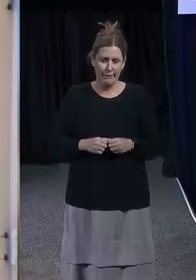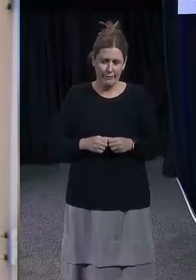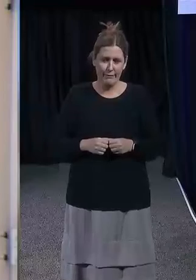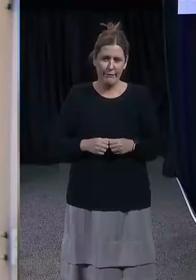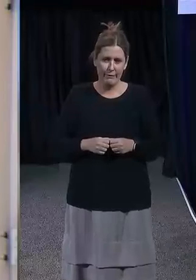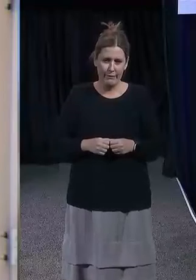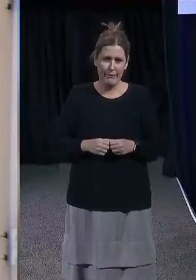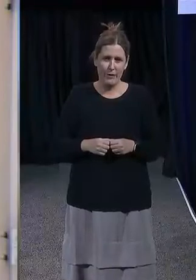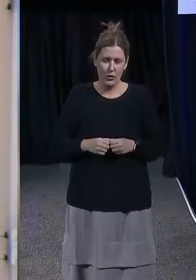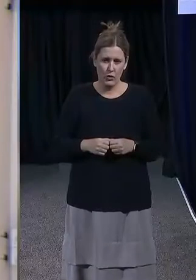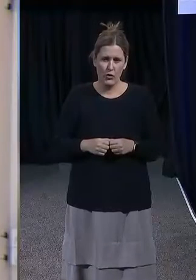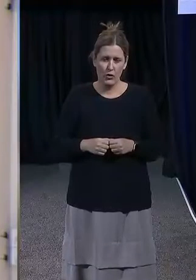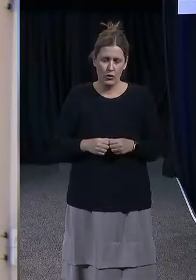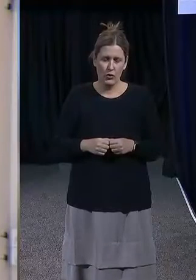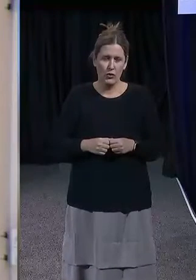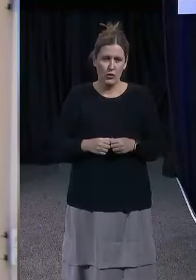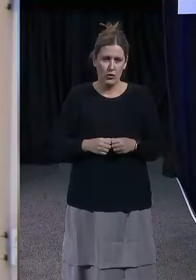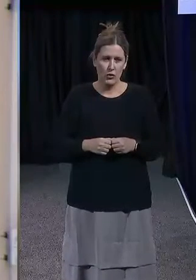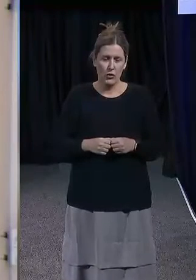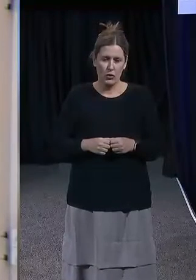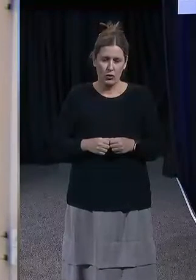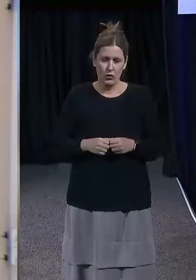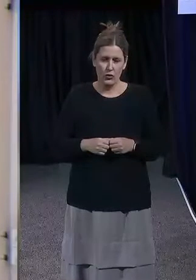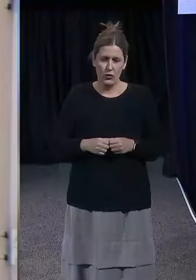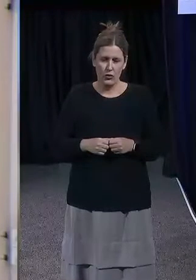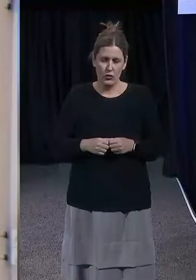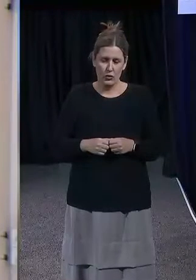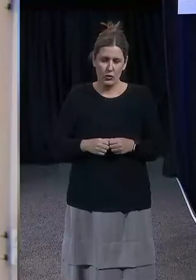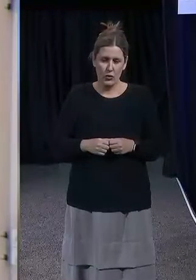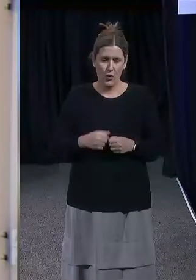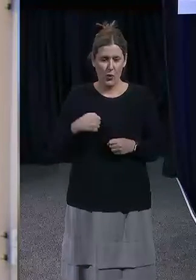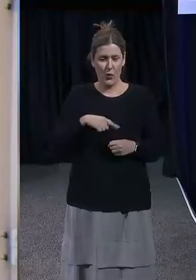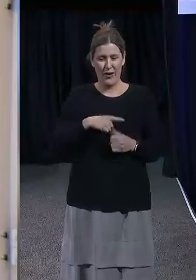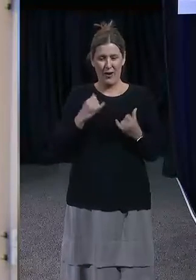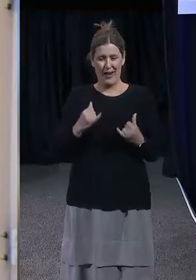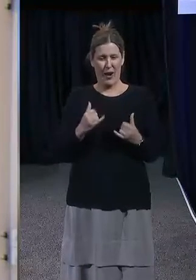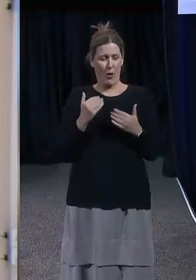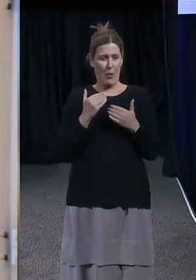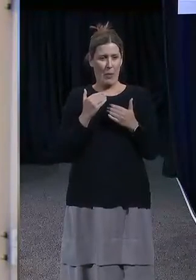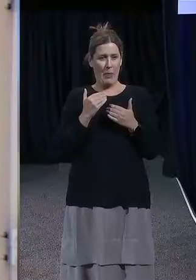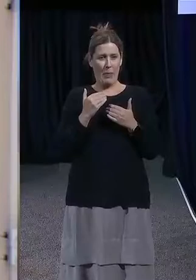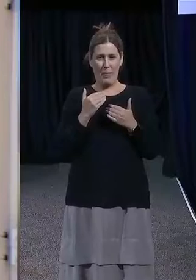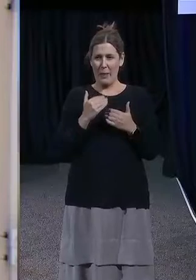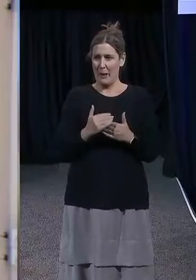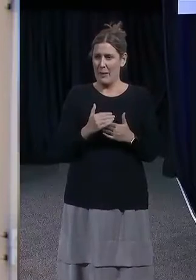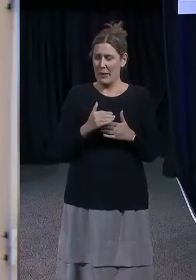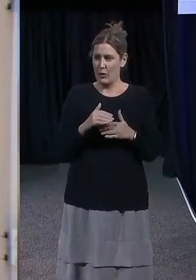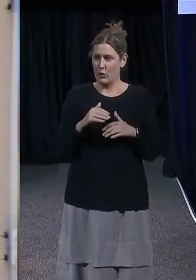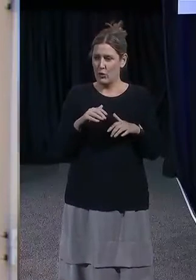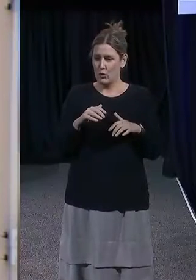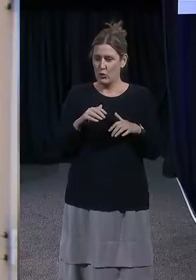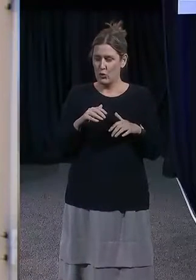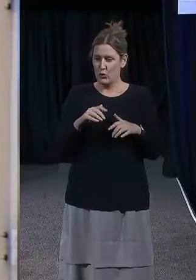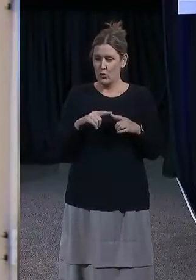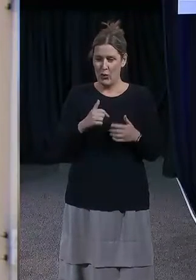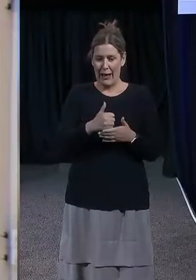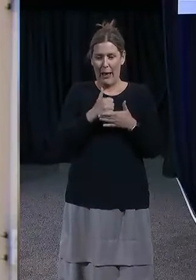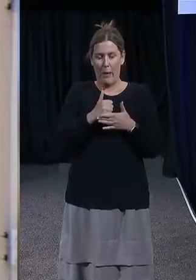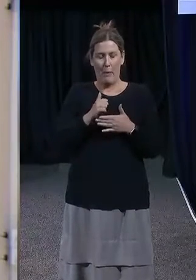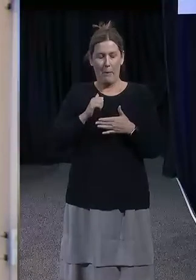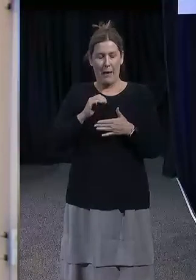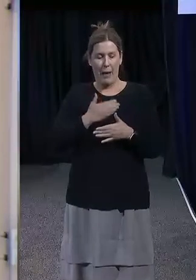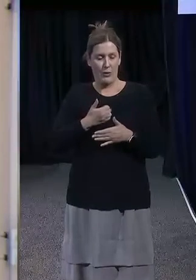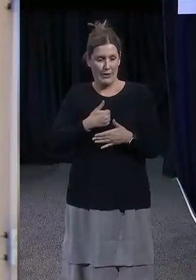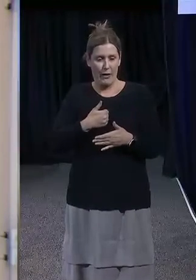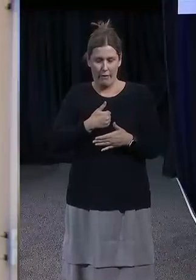to we are now hampered from doing ourselves a favor.